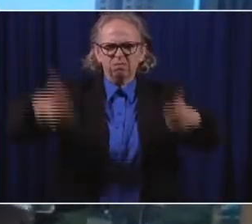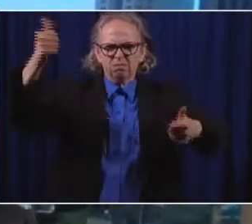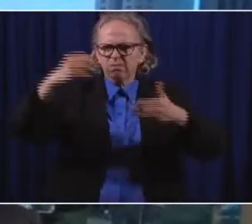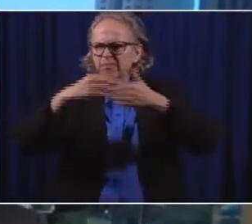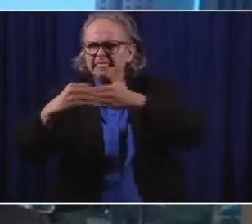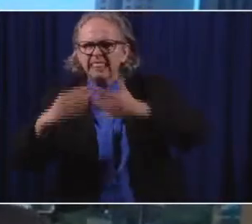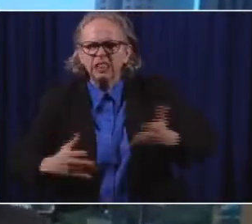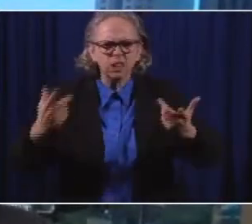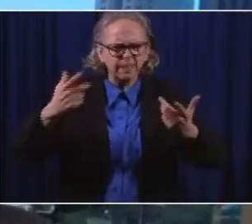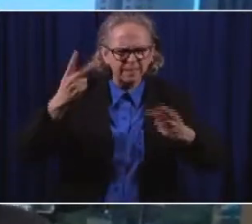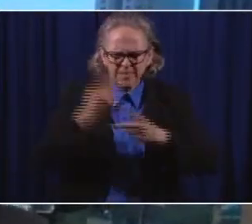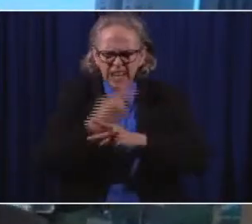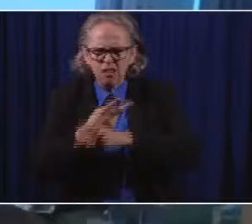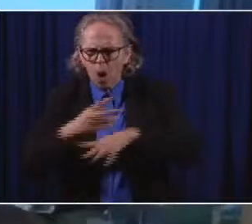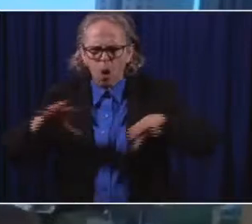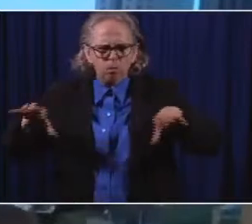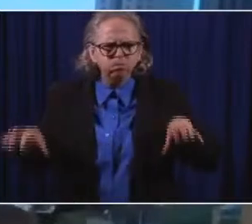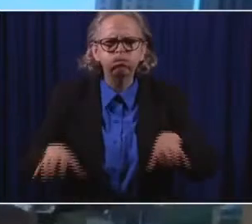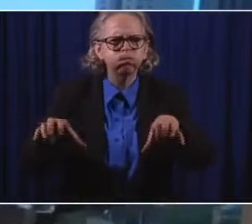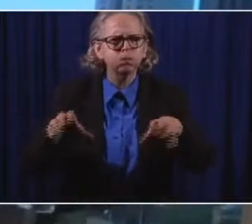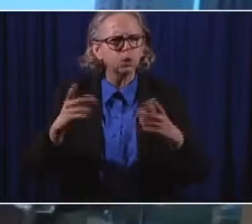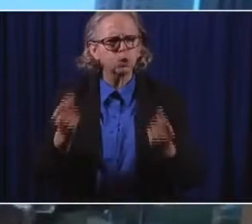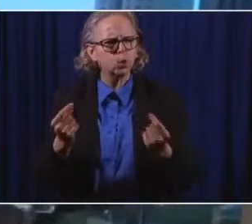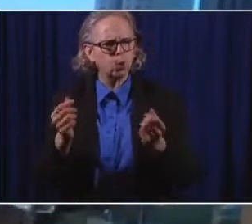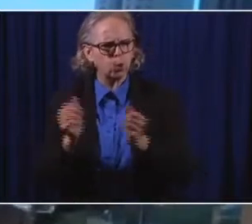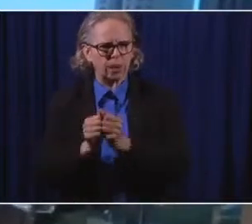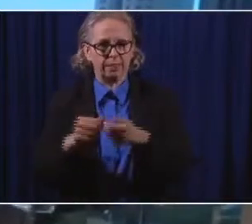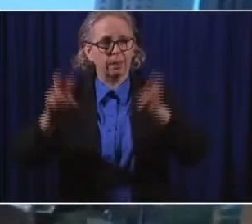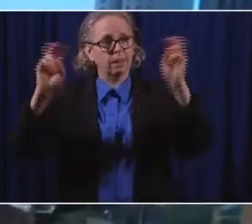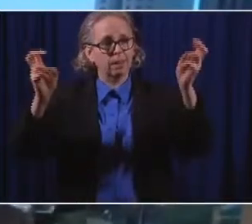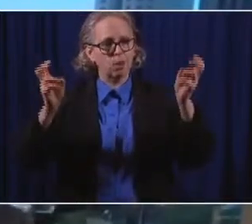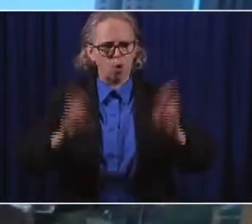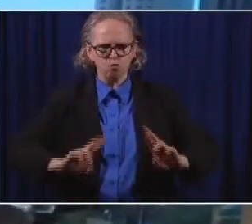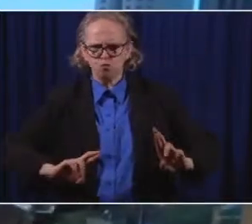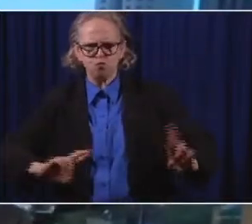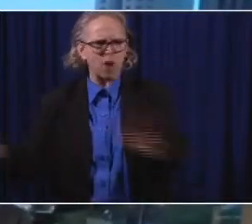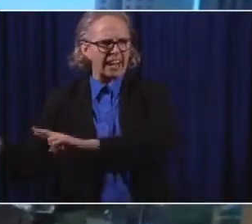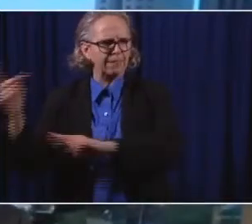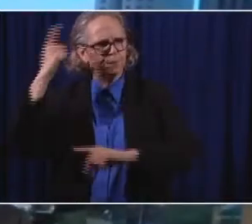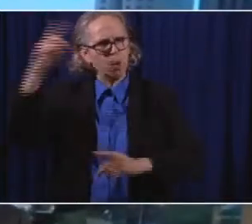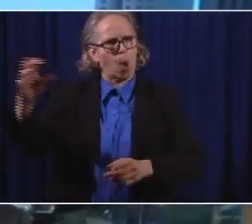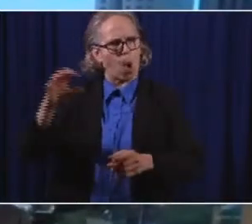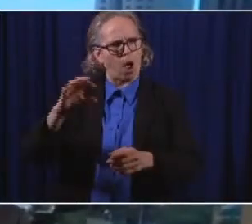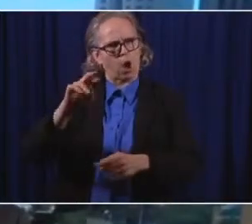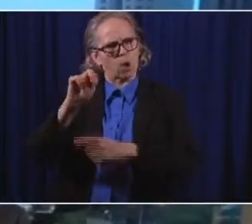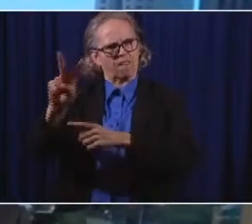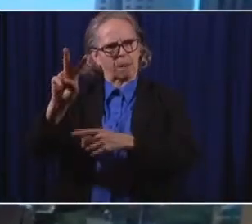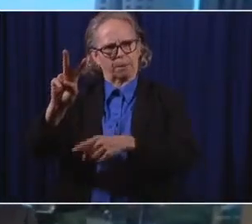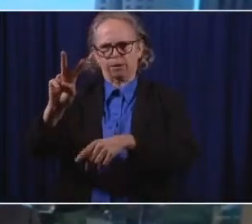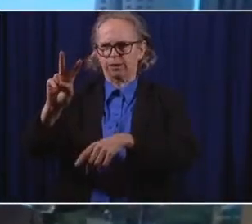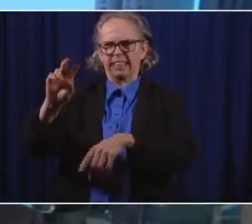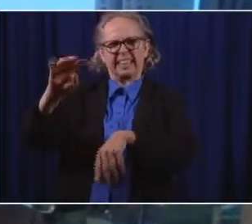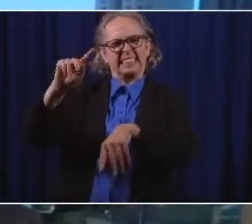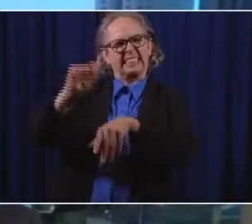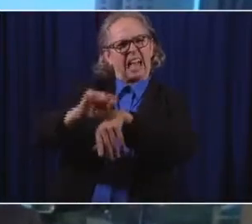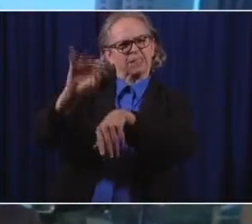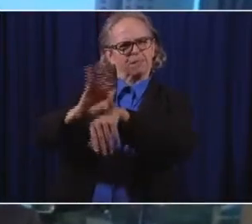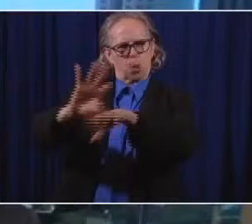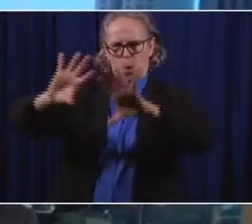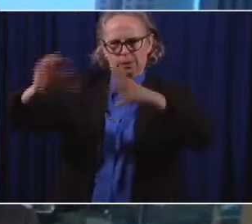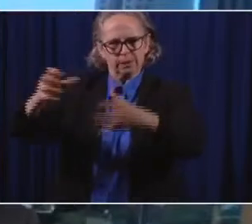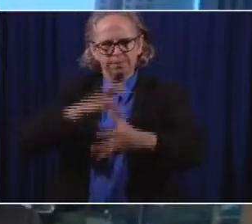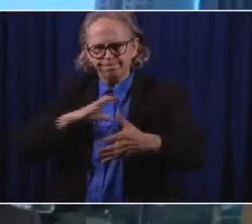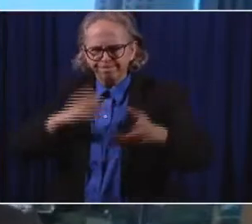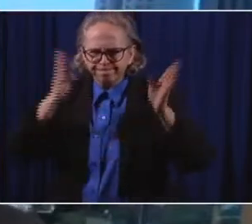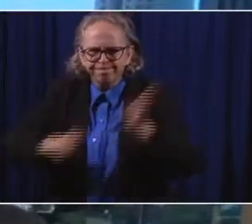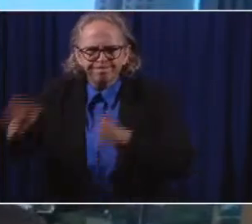the Ready for November Task Force, where we had a weekly meeting that was shared here on the Ohio channel. We set a few key objectives. Of course,